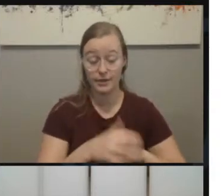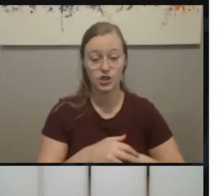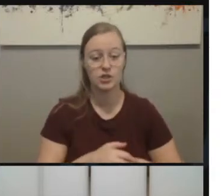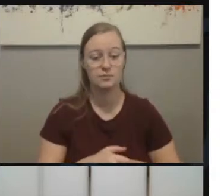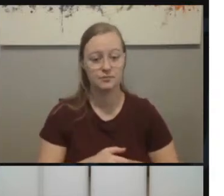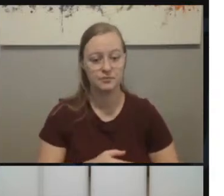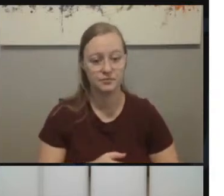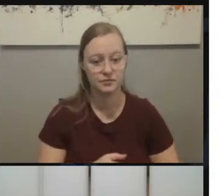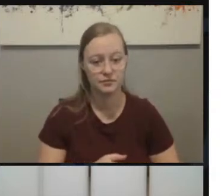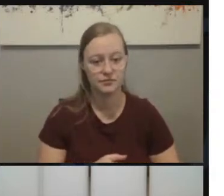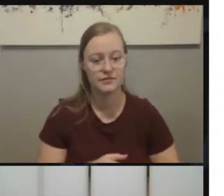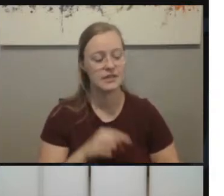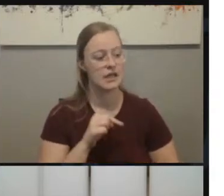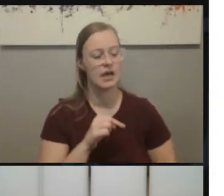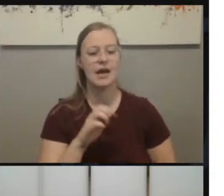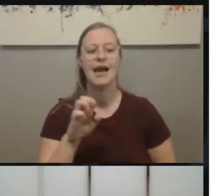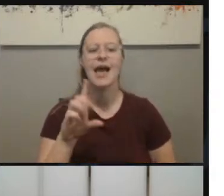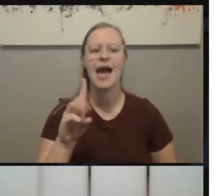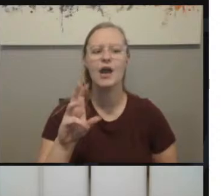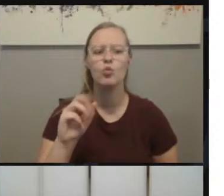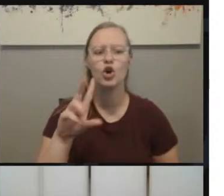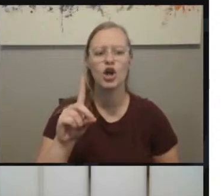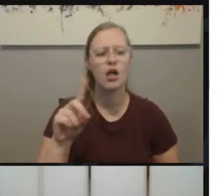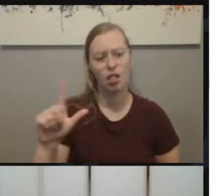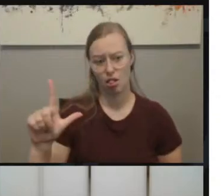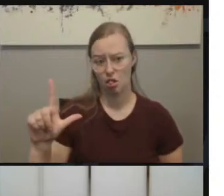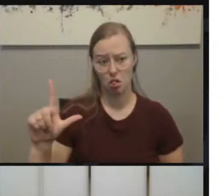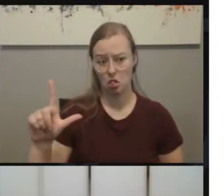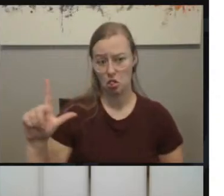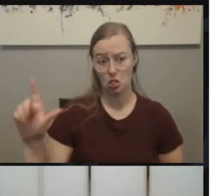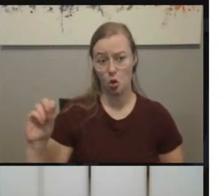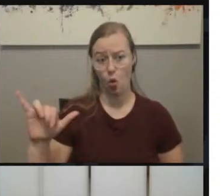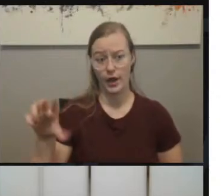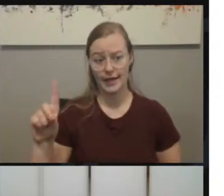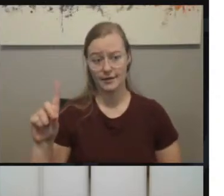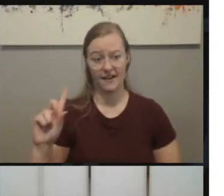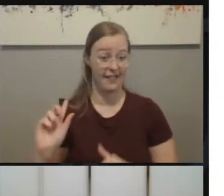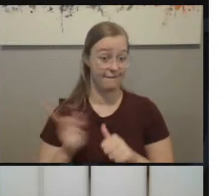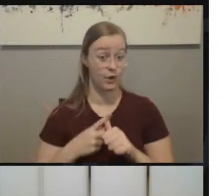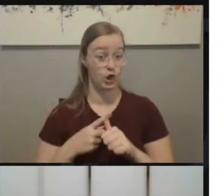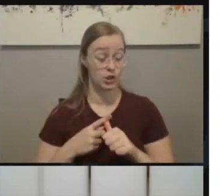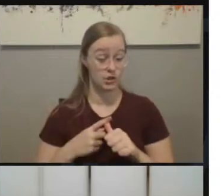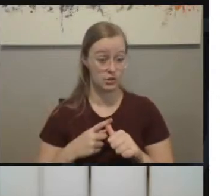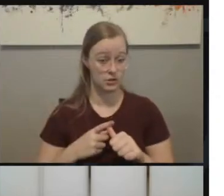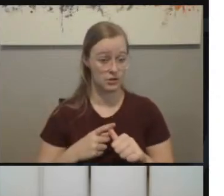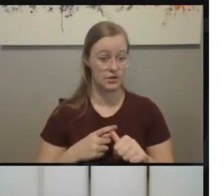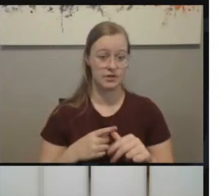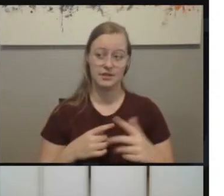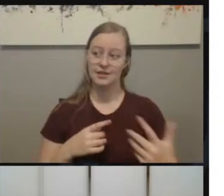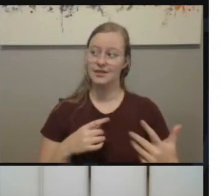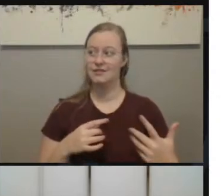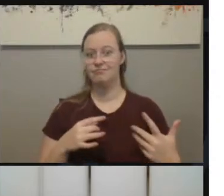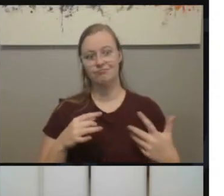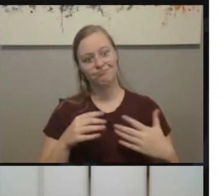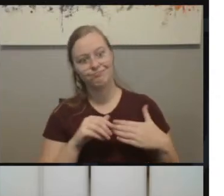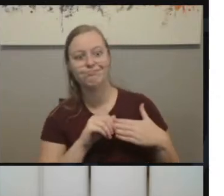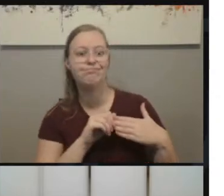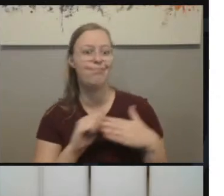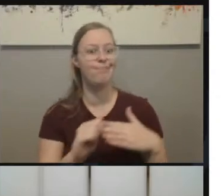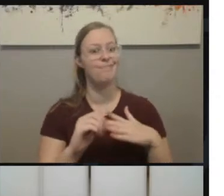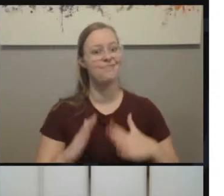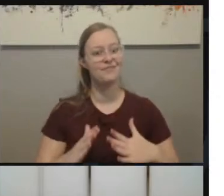This was Edward Lloyd I, the pioneer, the